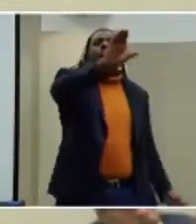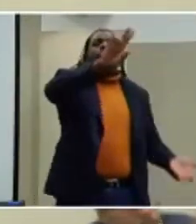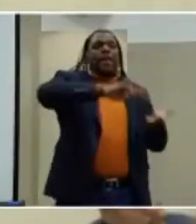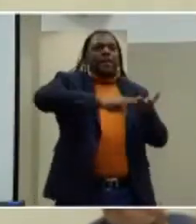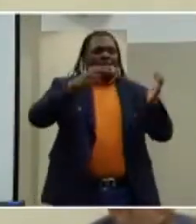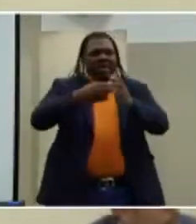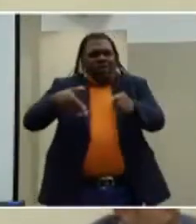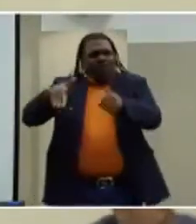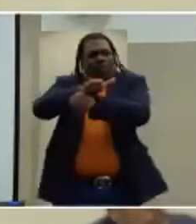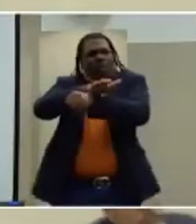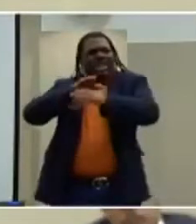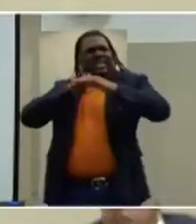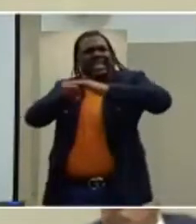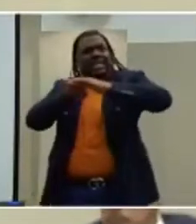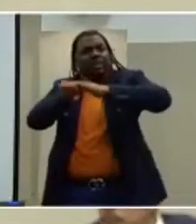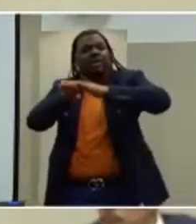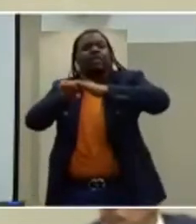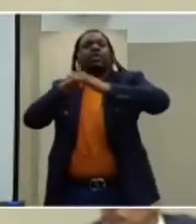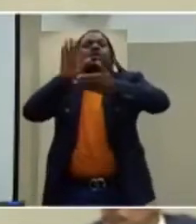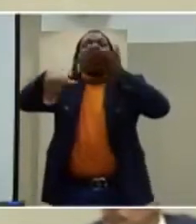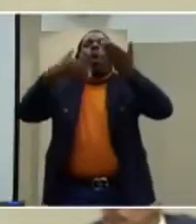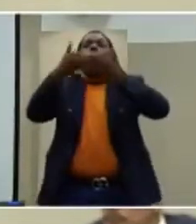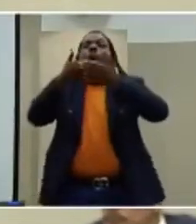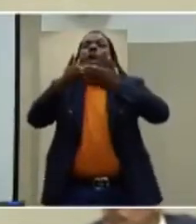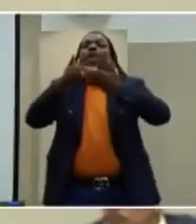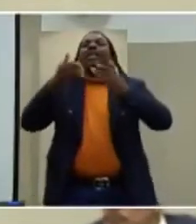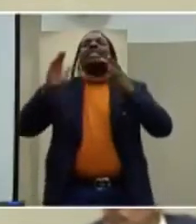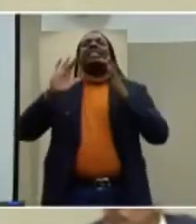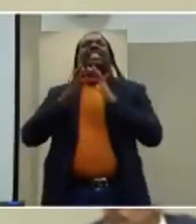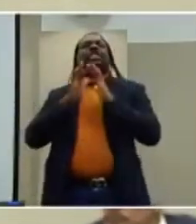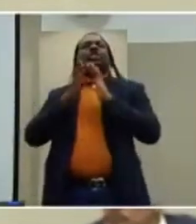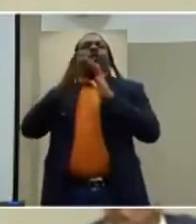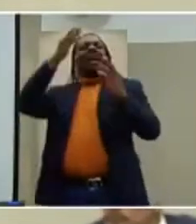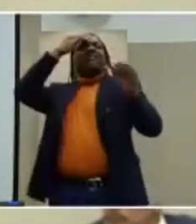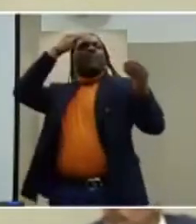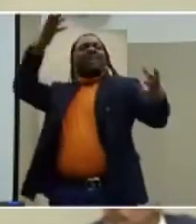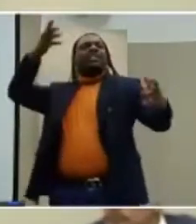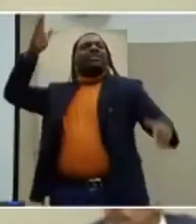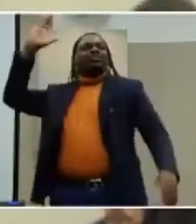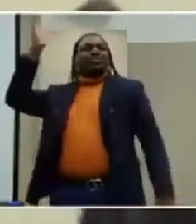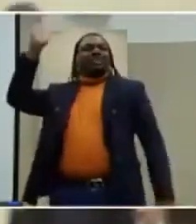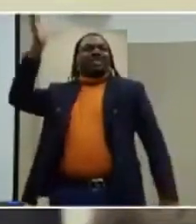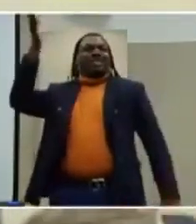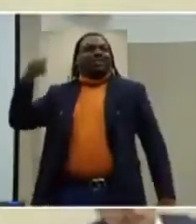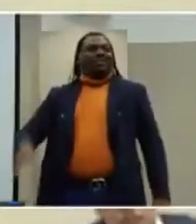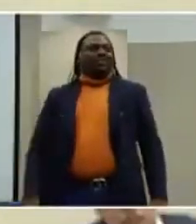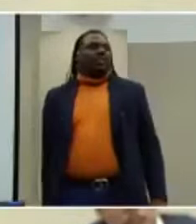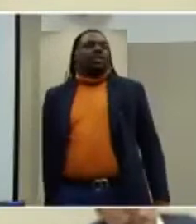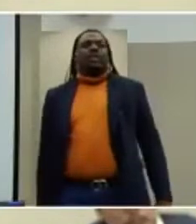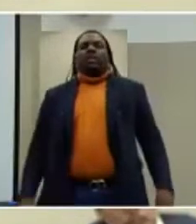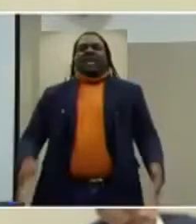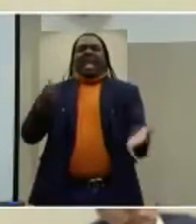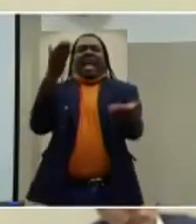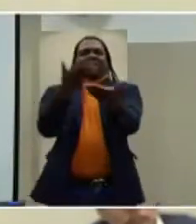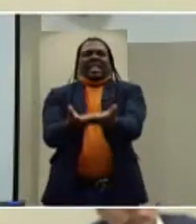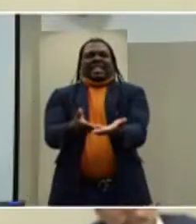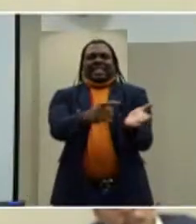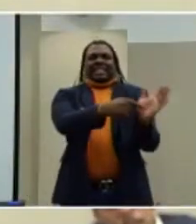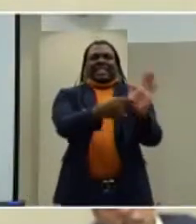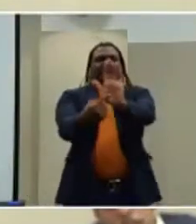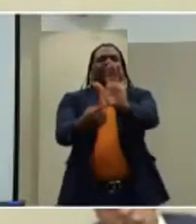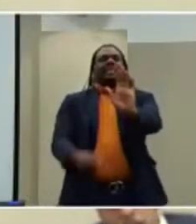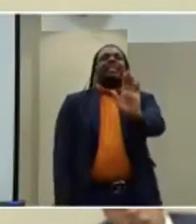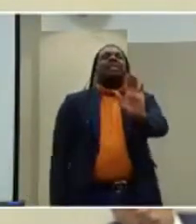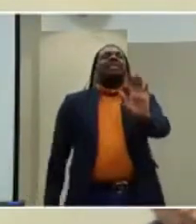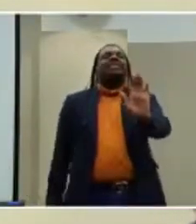full accessibility to all digital informational presentations. Evidence of the U.S. Access Board's